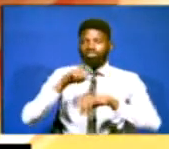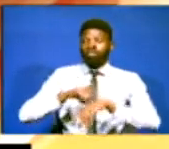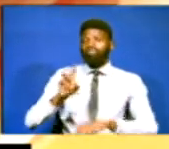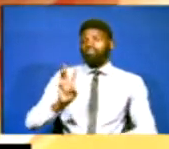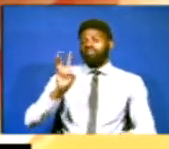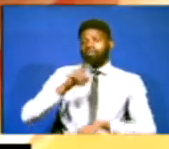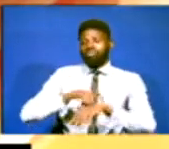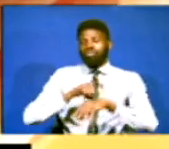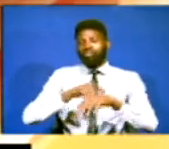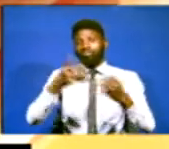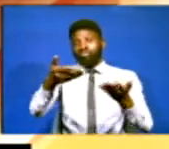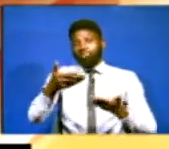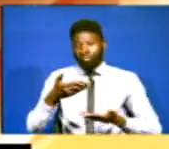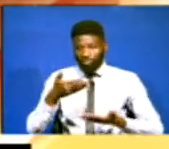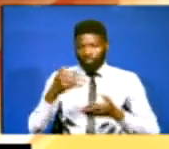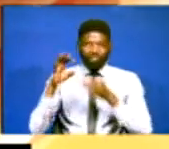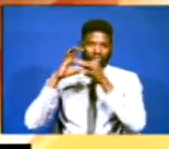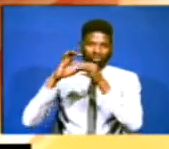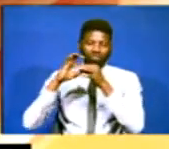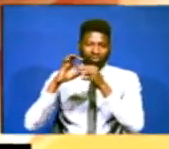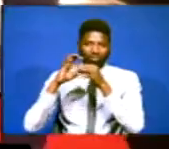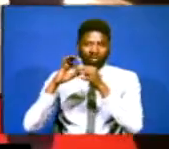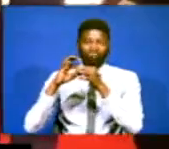Culture and Heritage Principal Secretary Ummi Bashir.